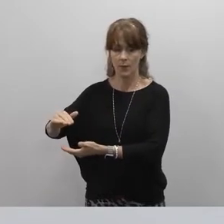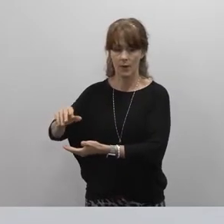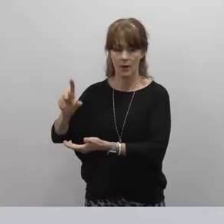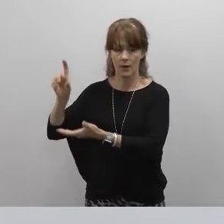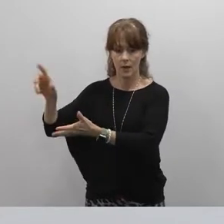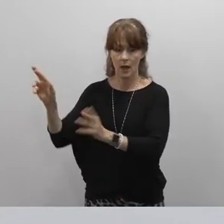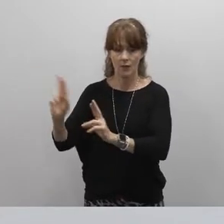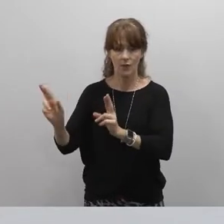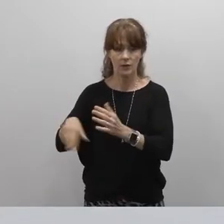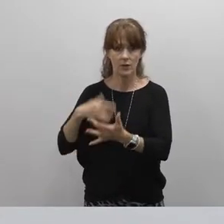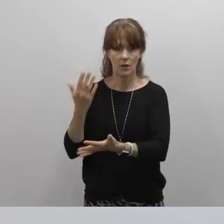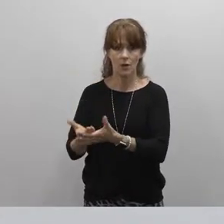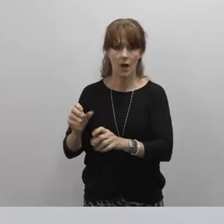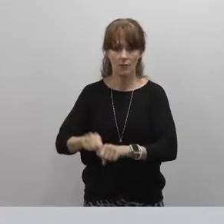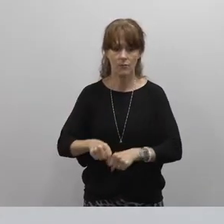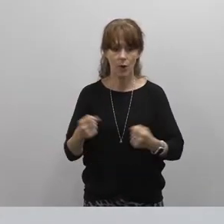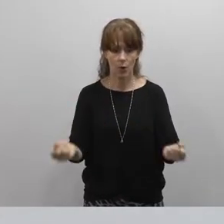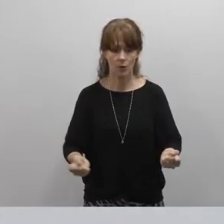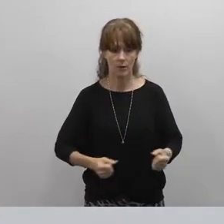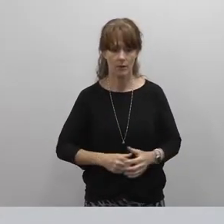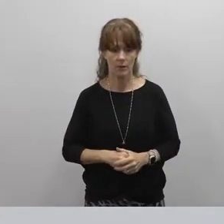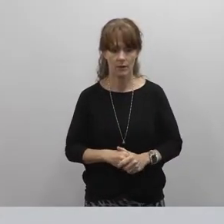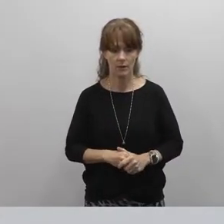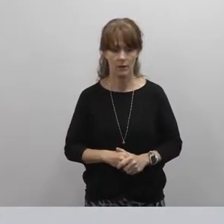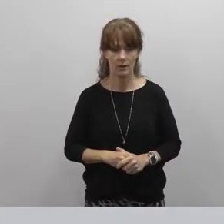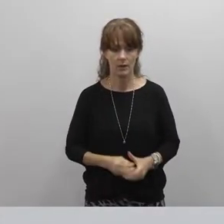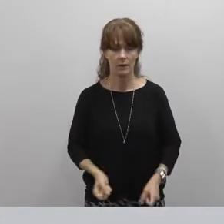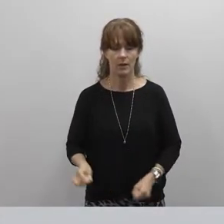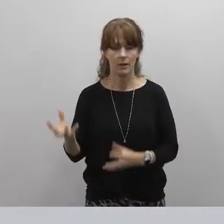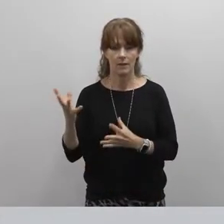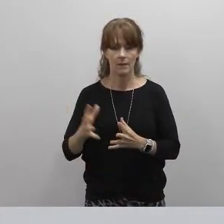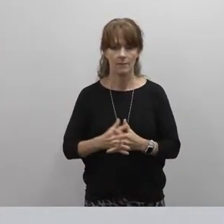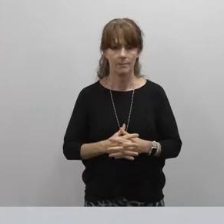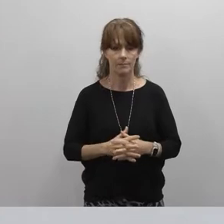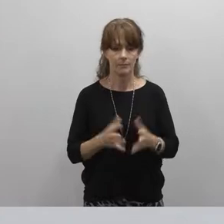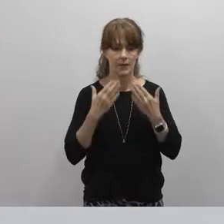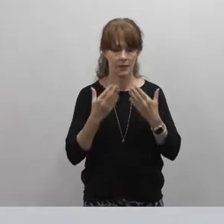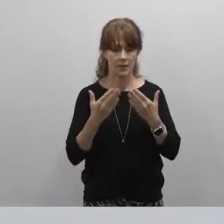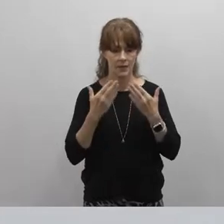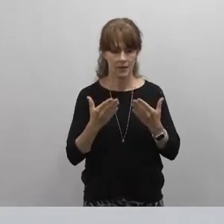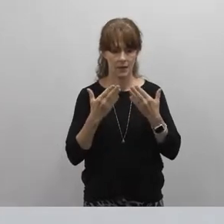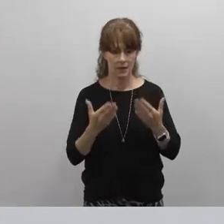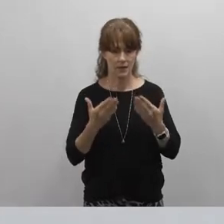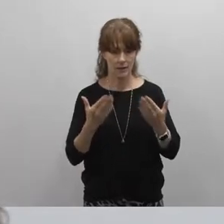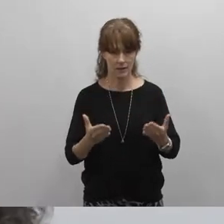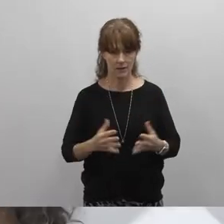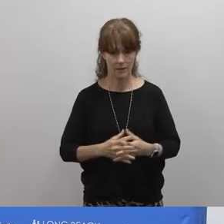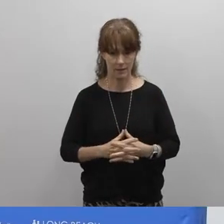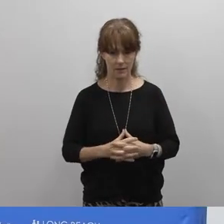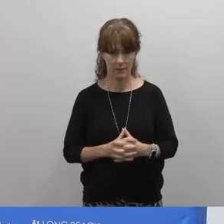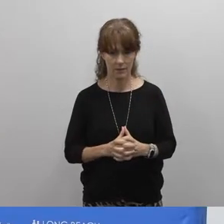services, it arrived broken. It had to be discarded. Thank you. Your 3 minutes are up. We need a top-down